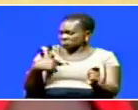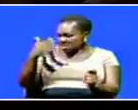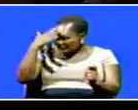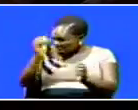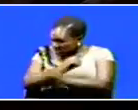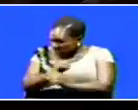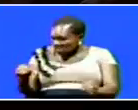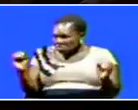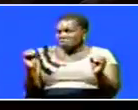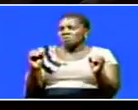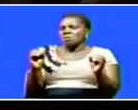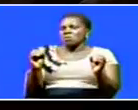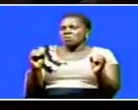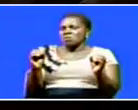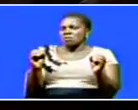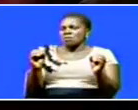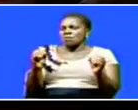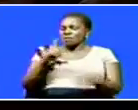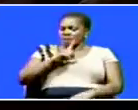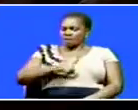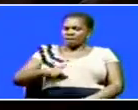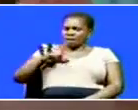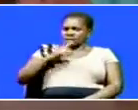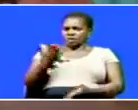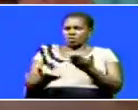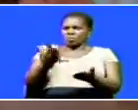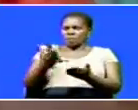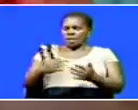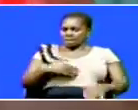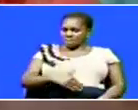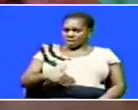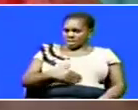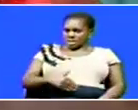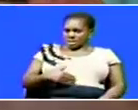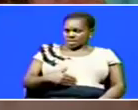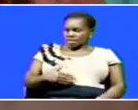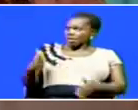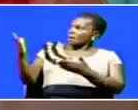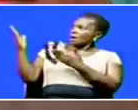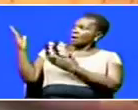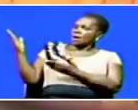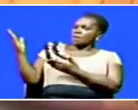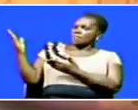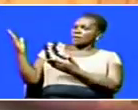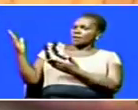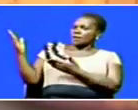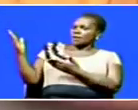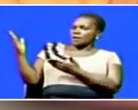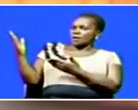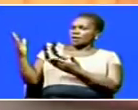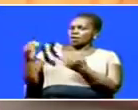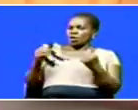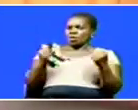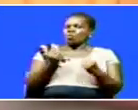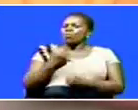sijui. Those in Thogoto are lucky compared to their peers in Malindi. Here, they pass time absorbing